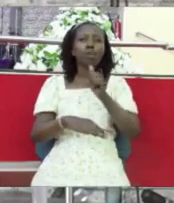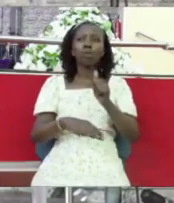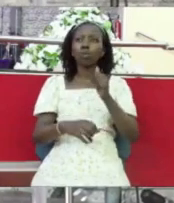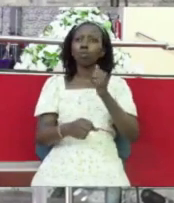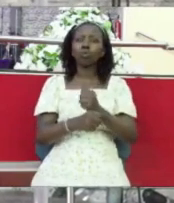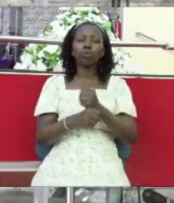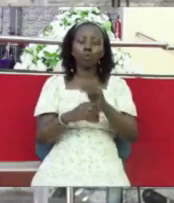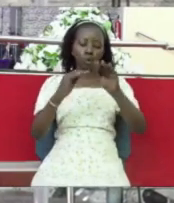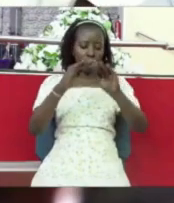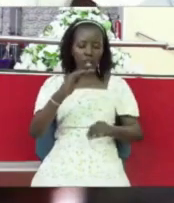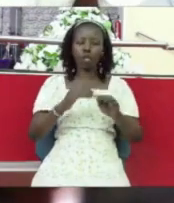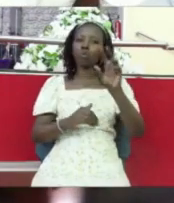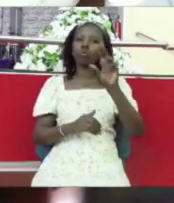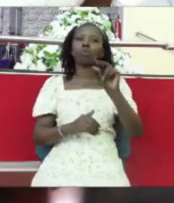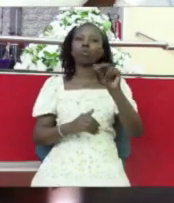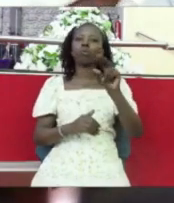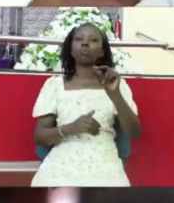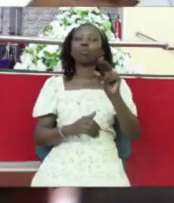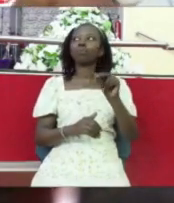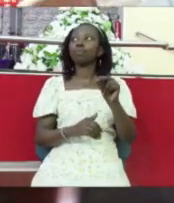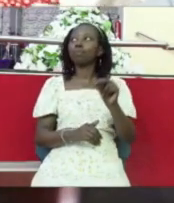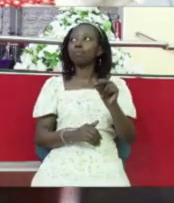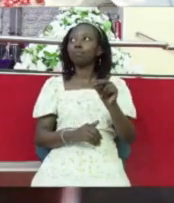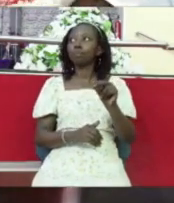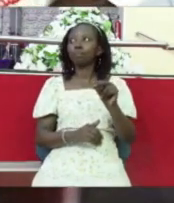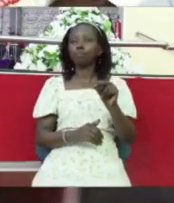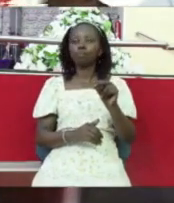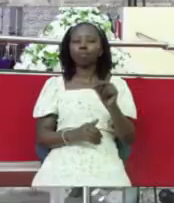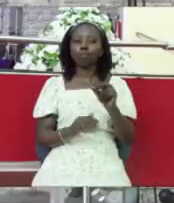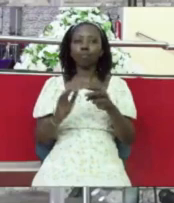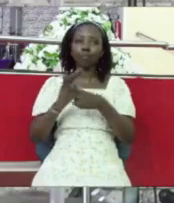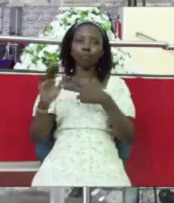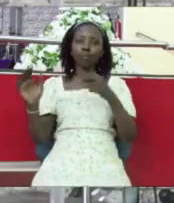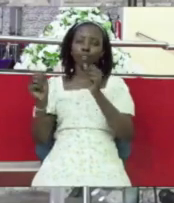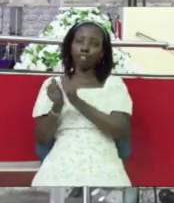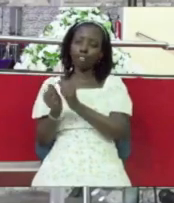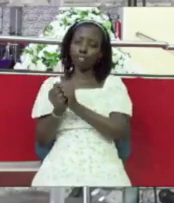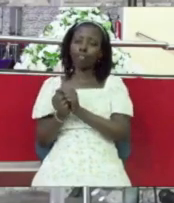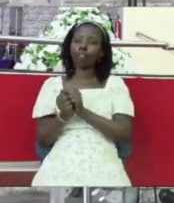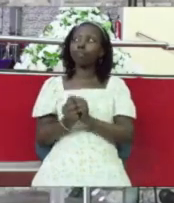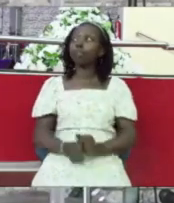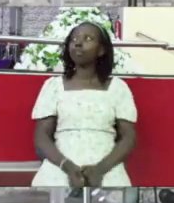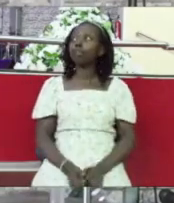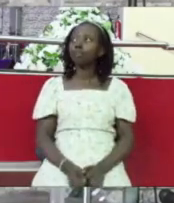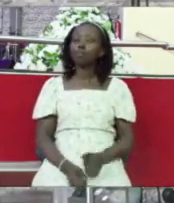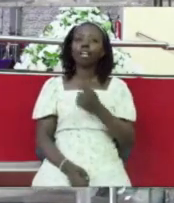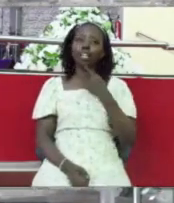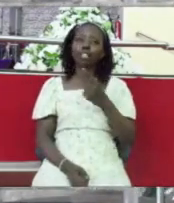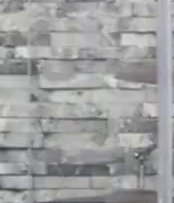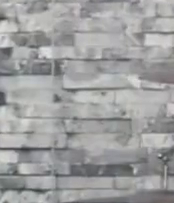Na hatuwezi fanya mambo ambayo yanapungukiwa na haya. Verse number 10. Mstari wa 10. It says, be